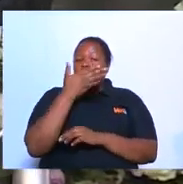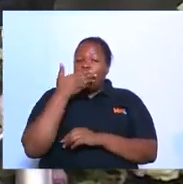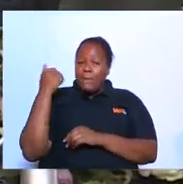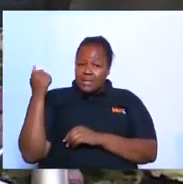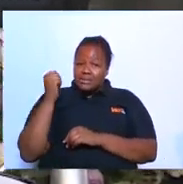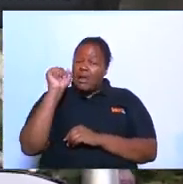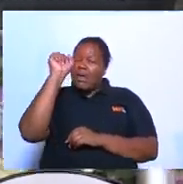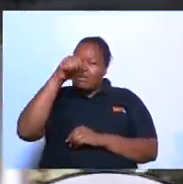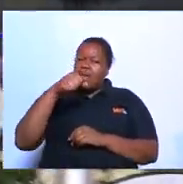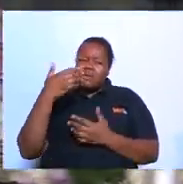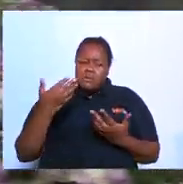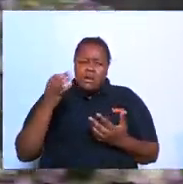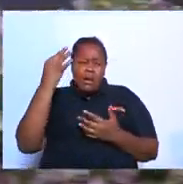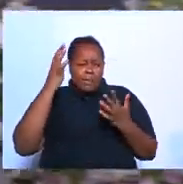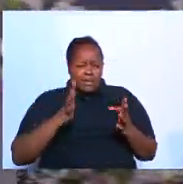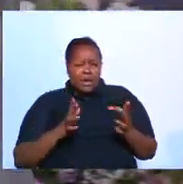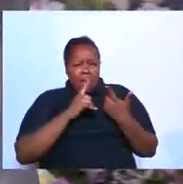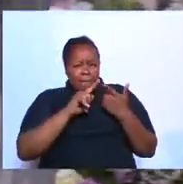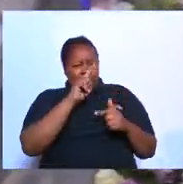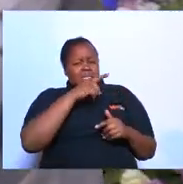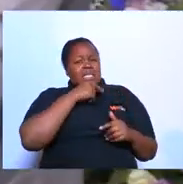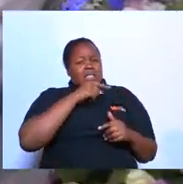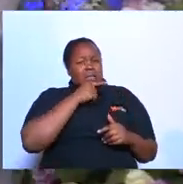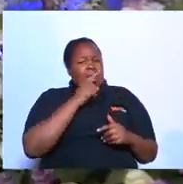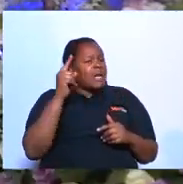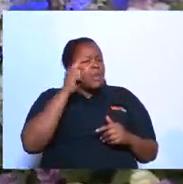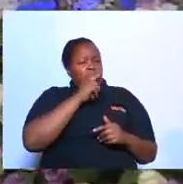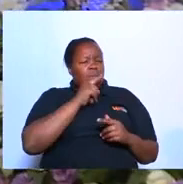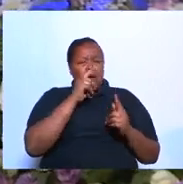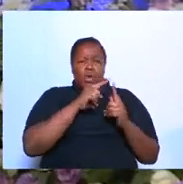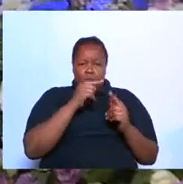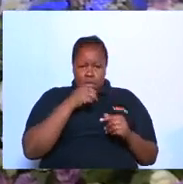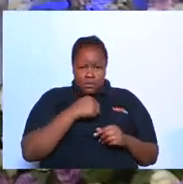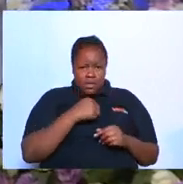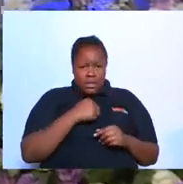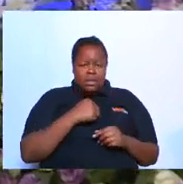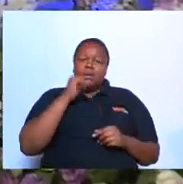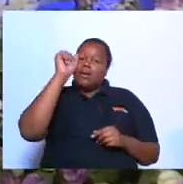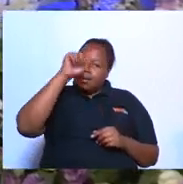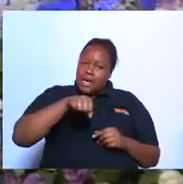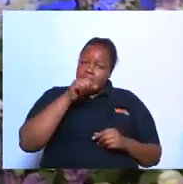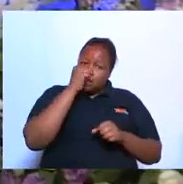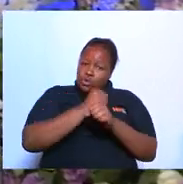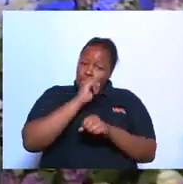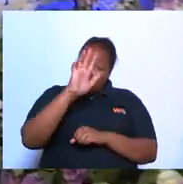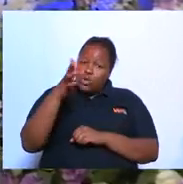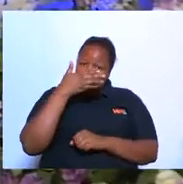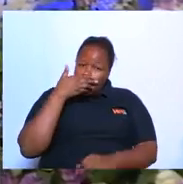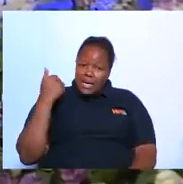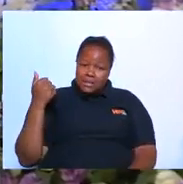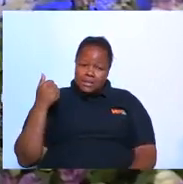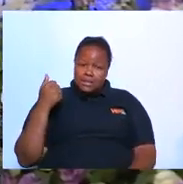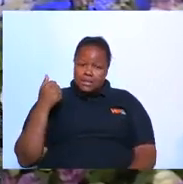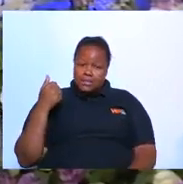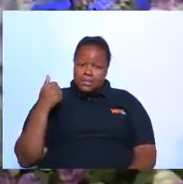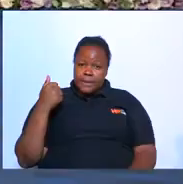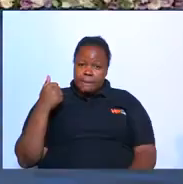yes pastor this man is very harsh to me yes do your best